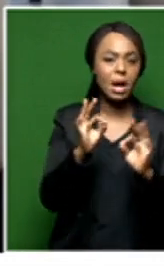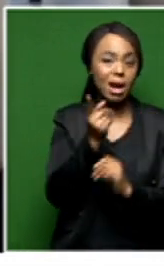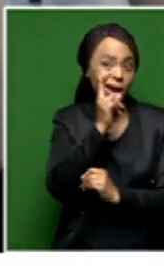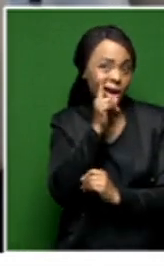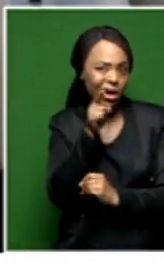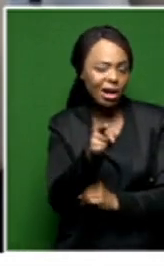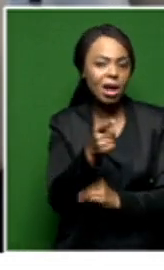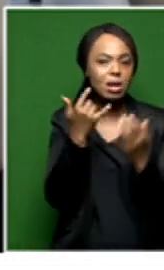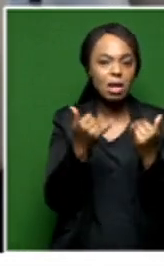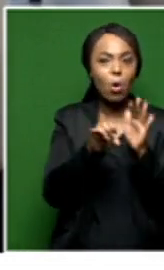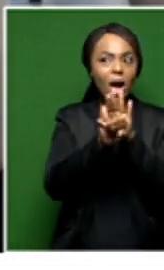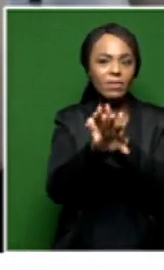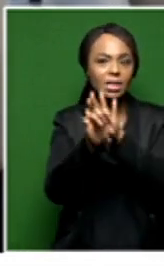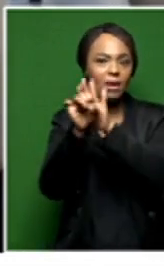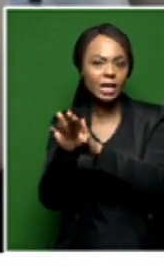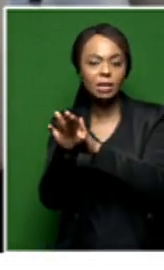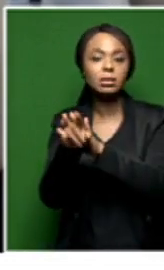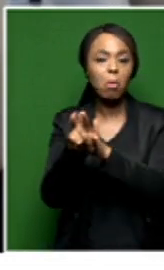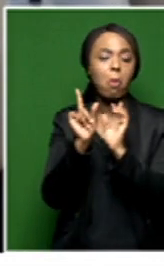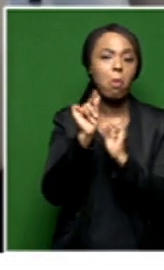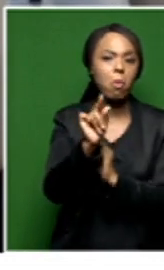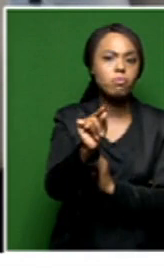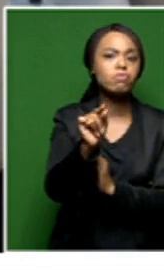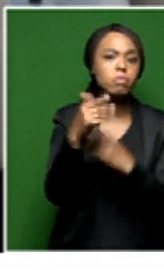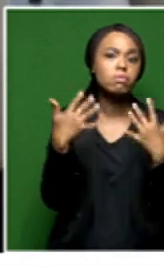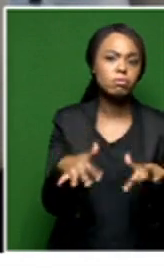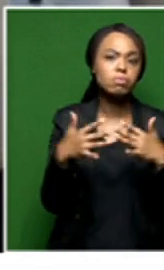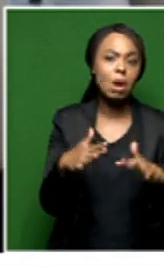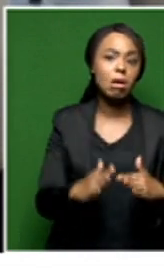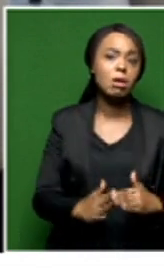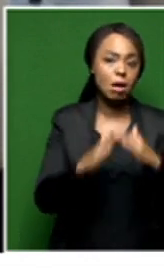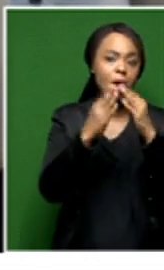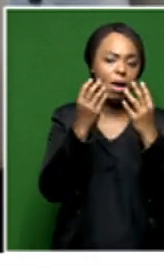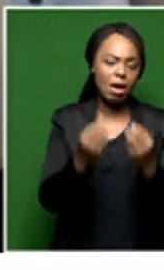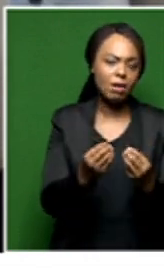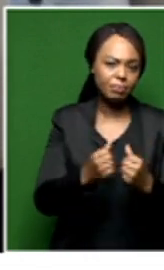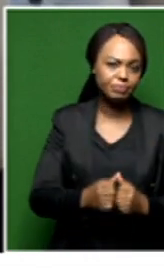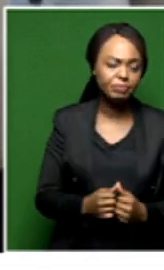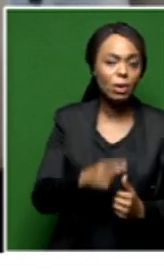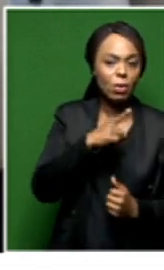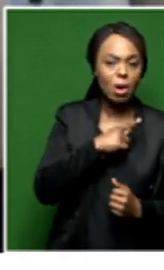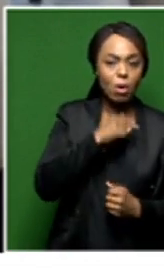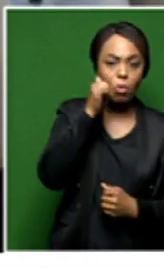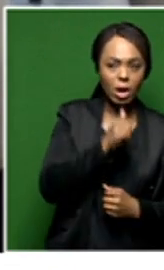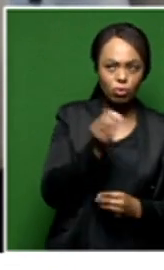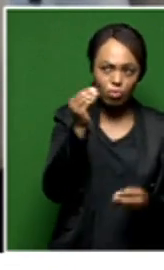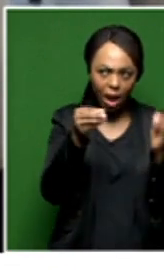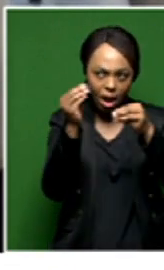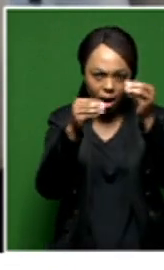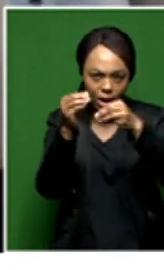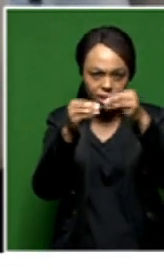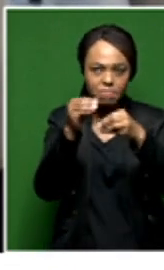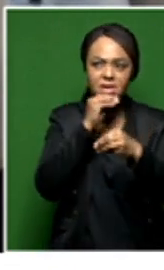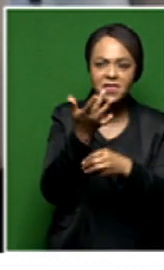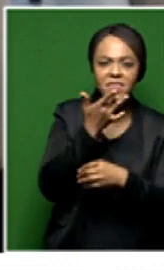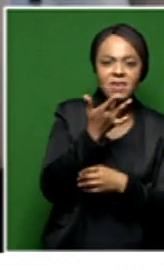is for those emerging advertisers. Those people are coming out right to the bottom because that's what skews everything right now. And when you're emerging, you tend to still